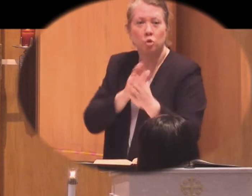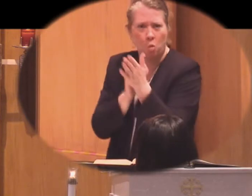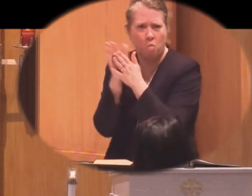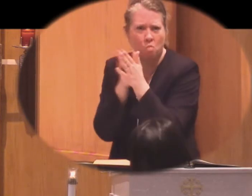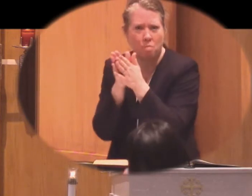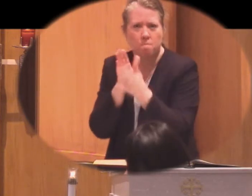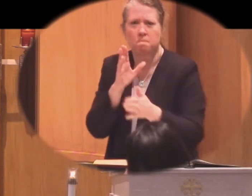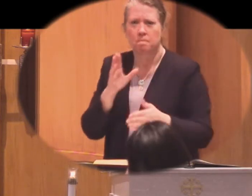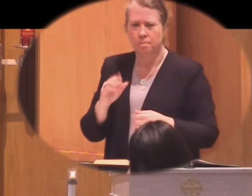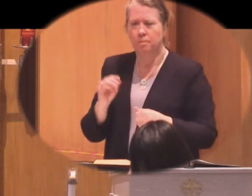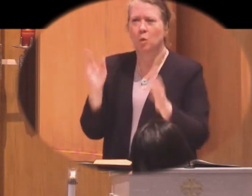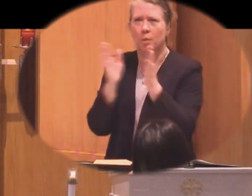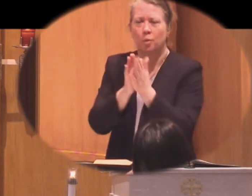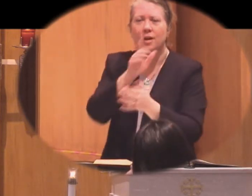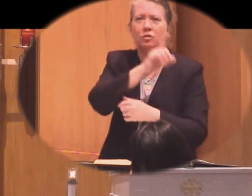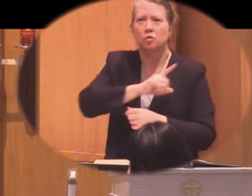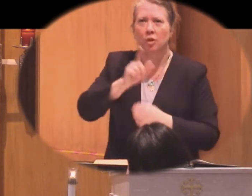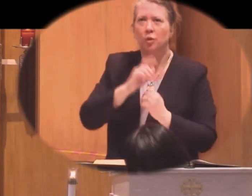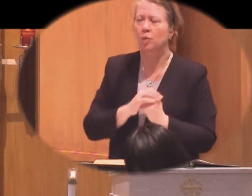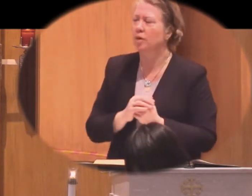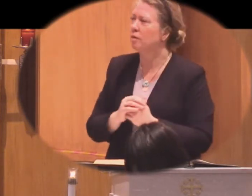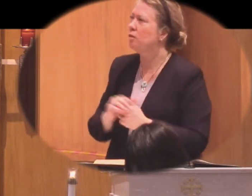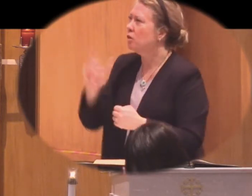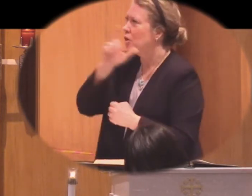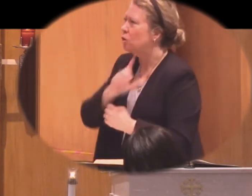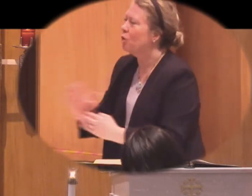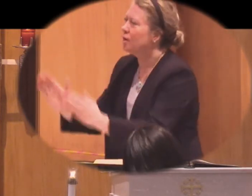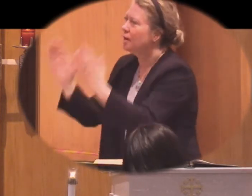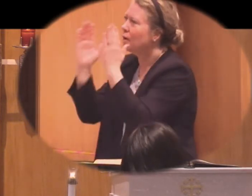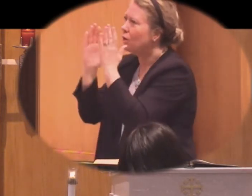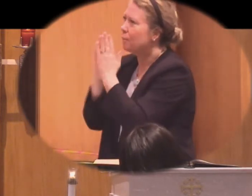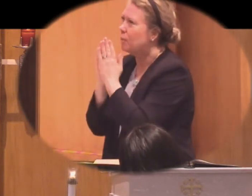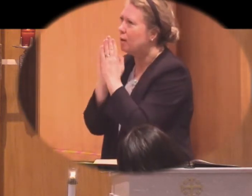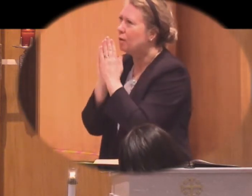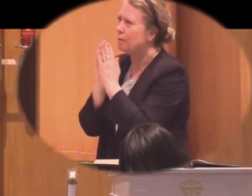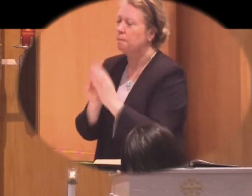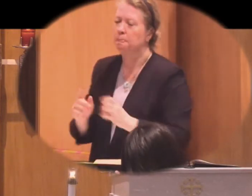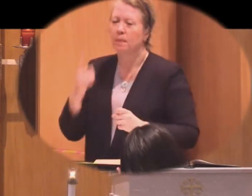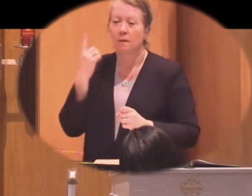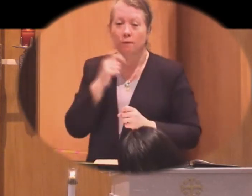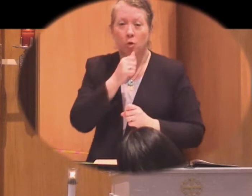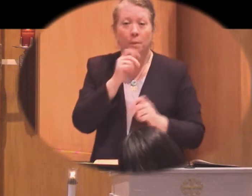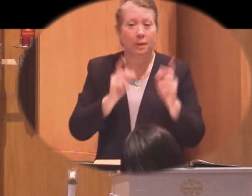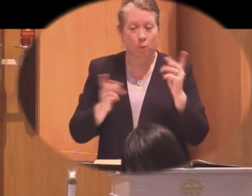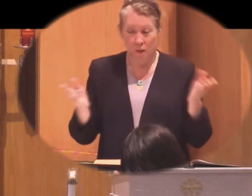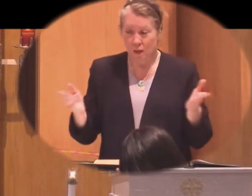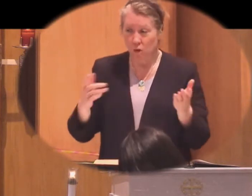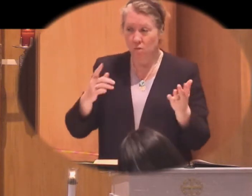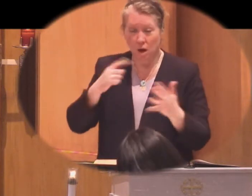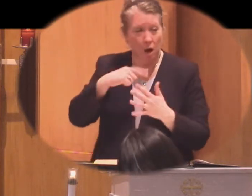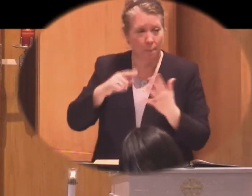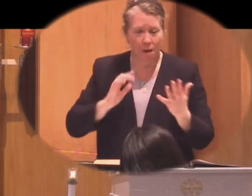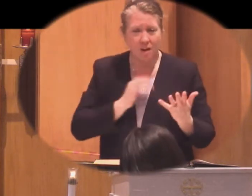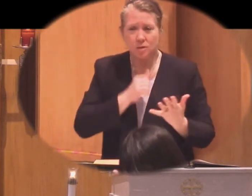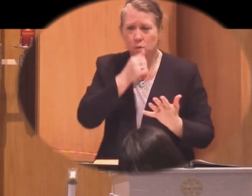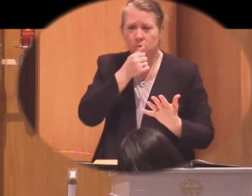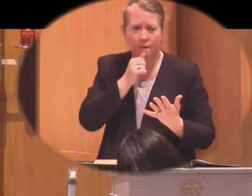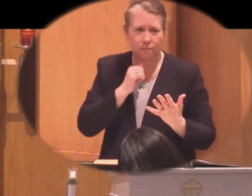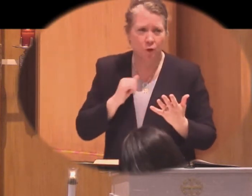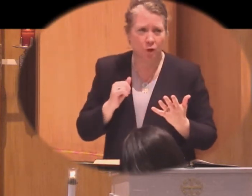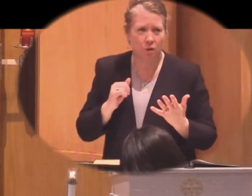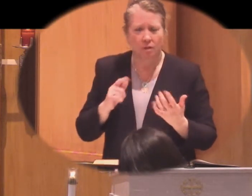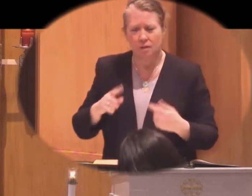to the Lord. Lord, hear our prayer. For the suffering among us, may they be drawn from